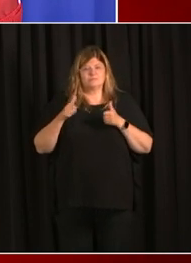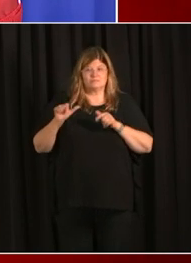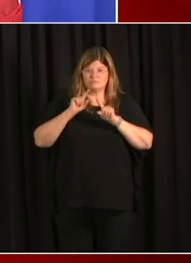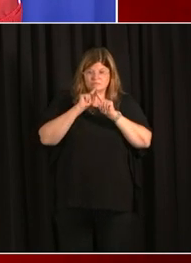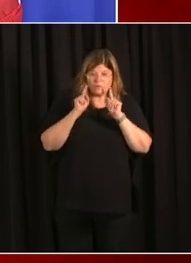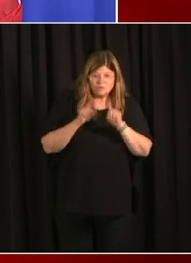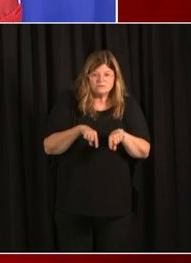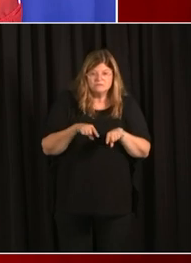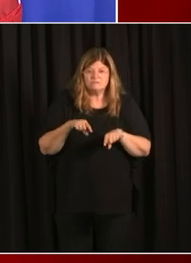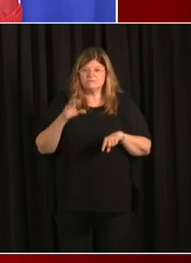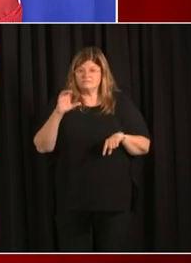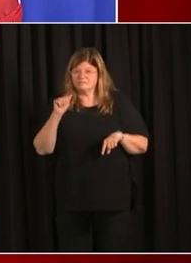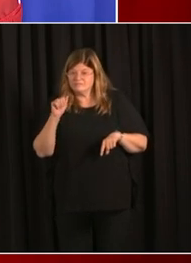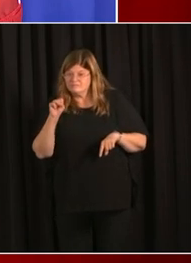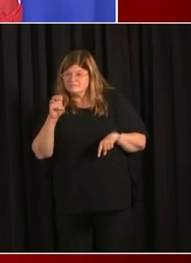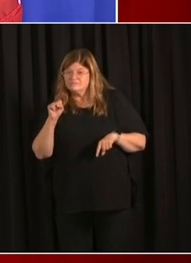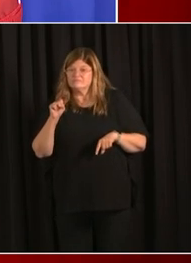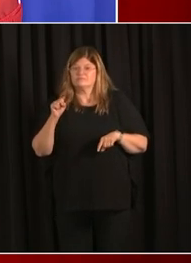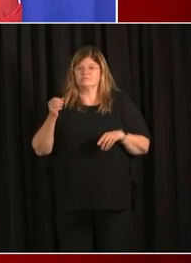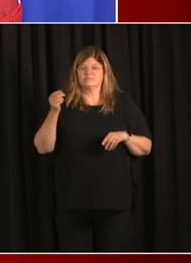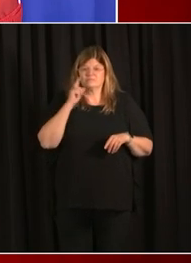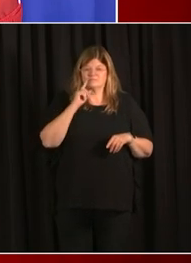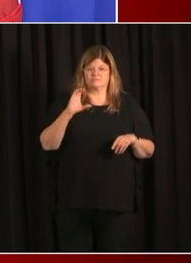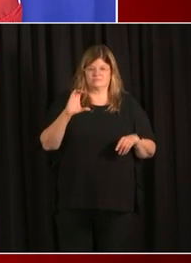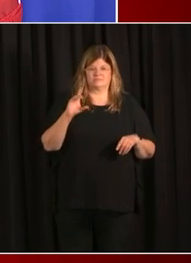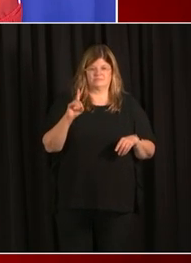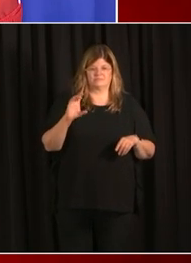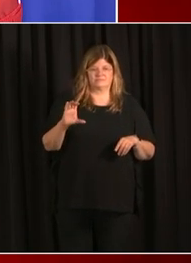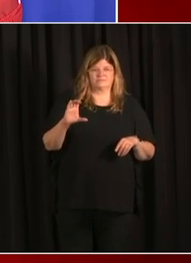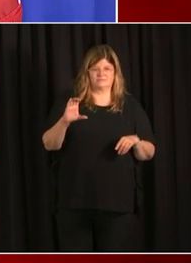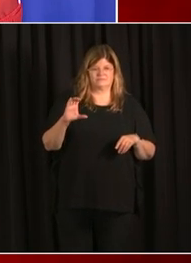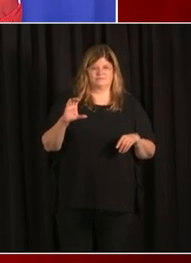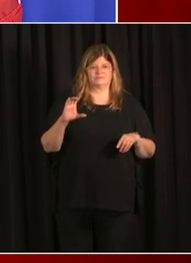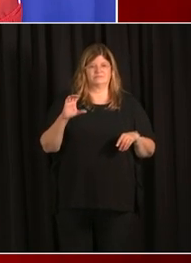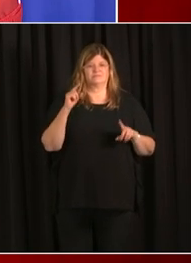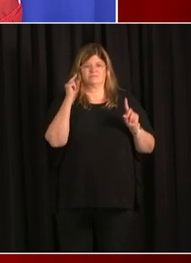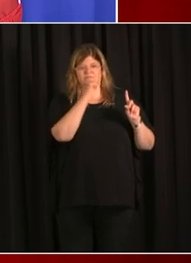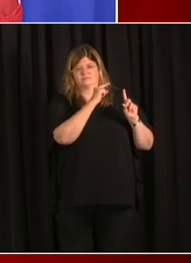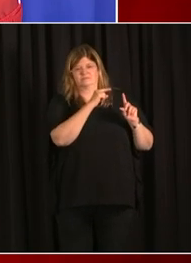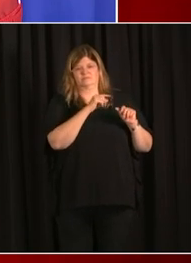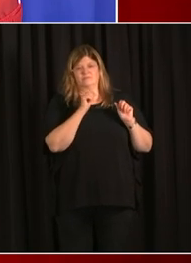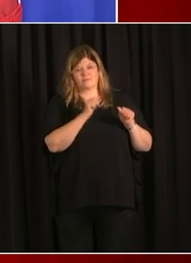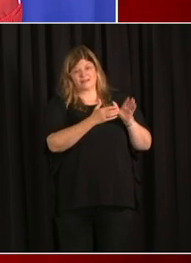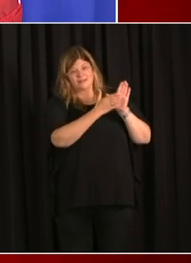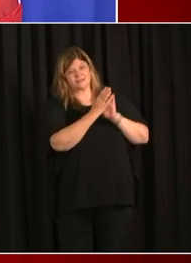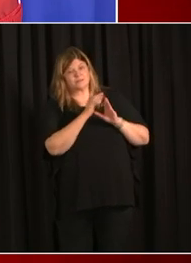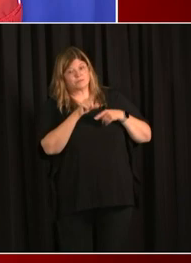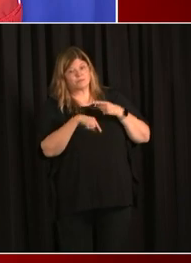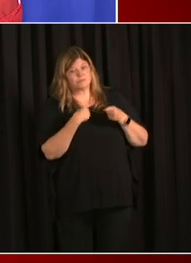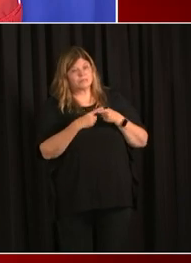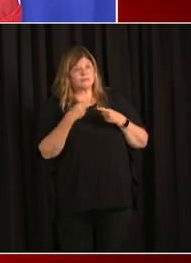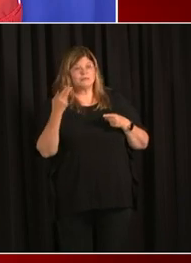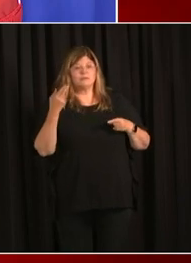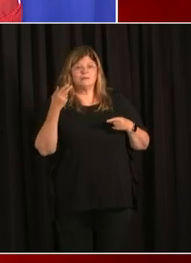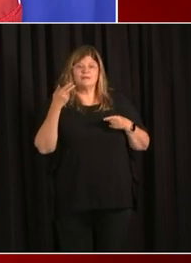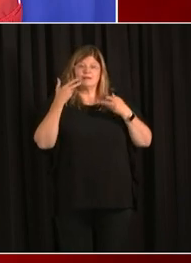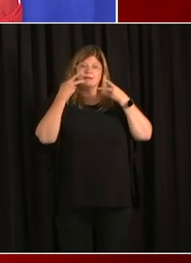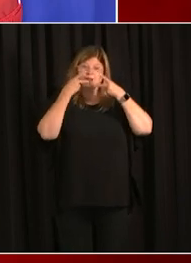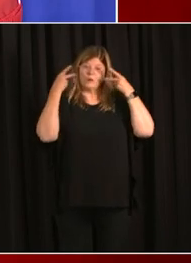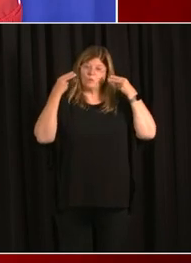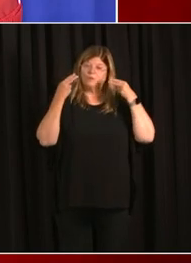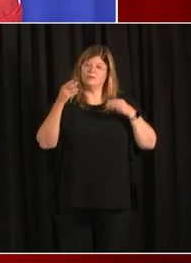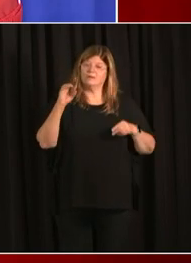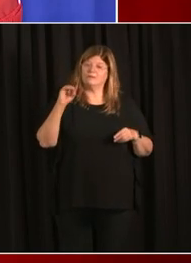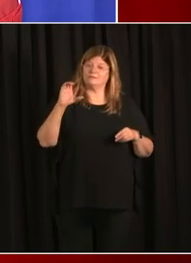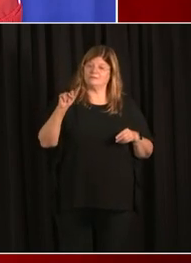of cases would go directly to DC Health. And then can I ask about Halloween? What are your It's October